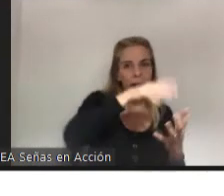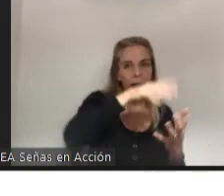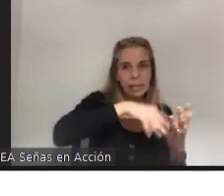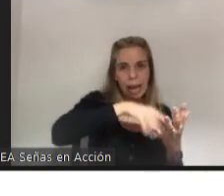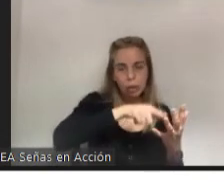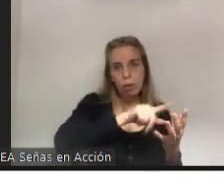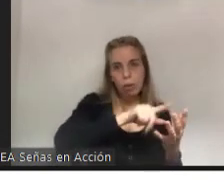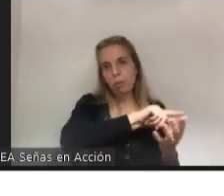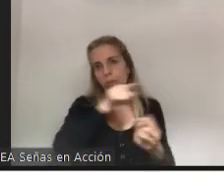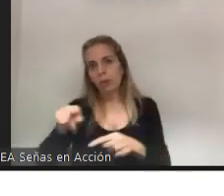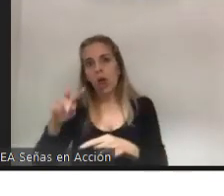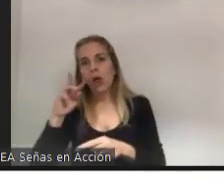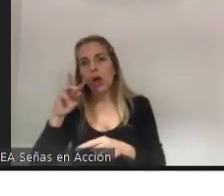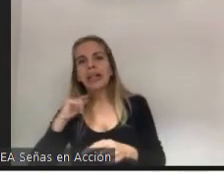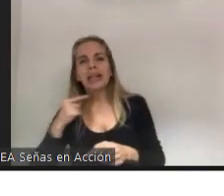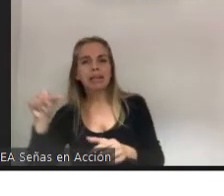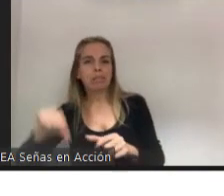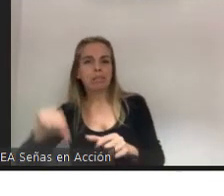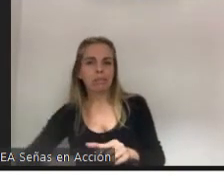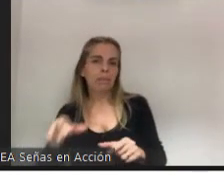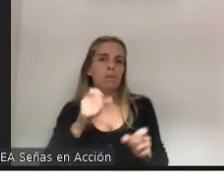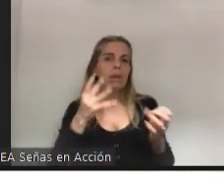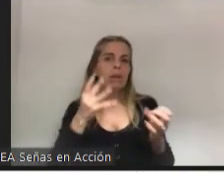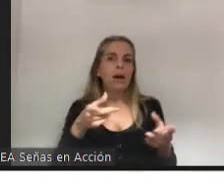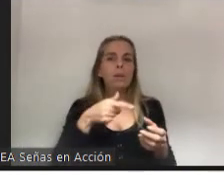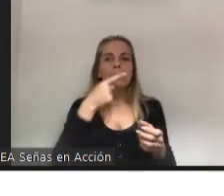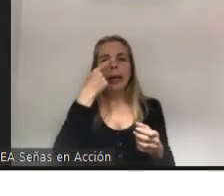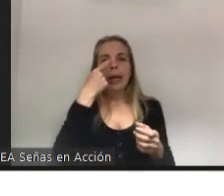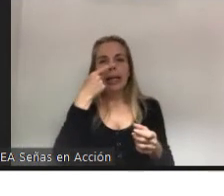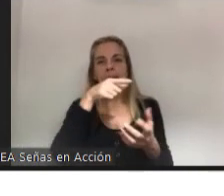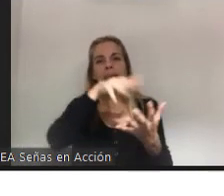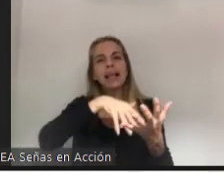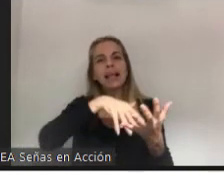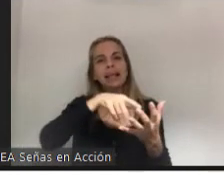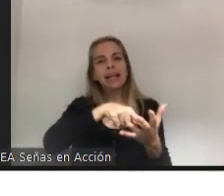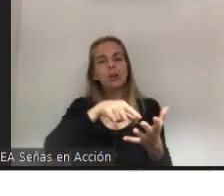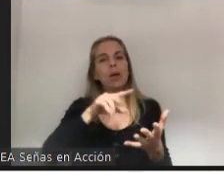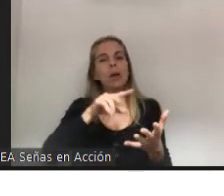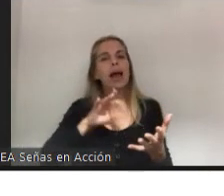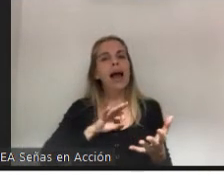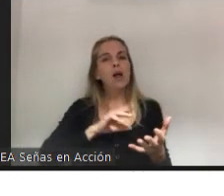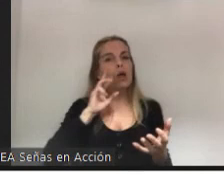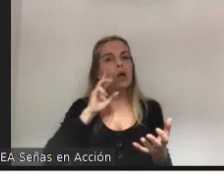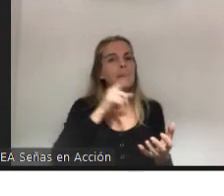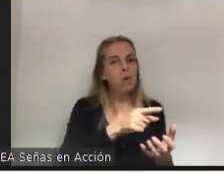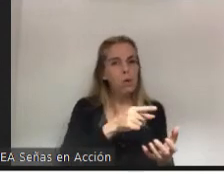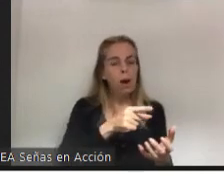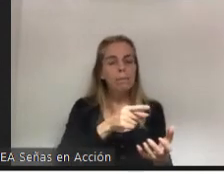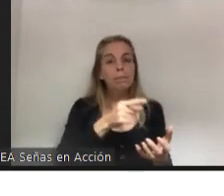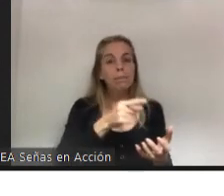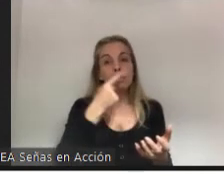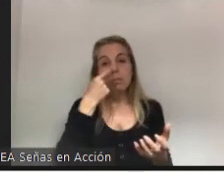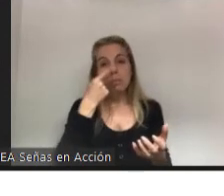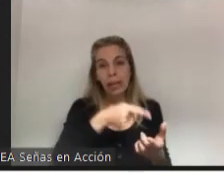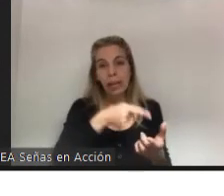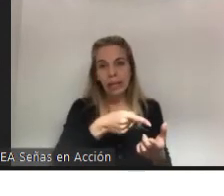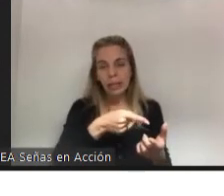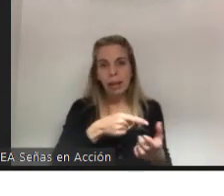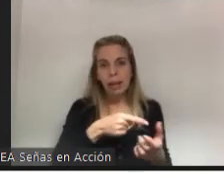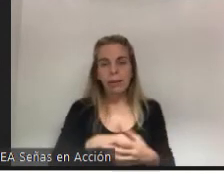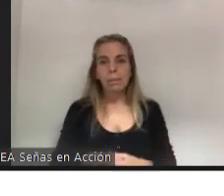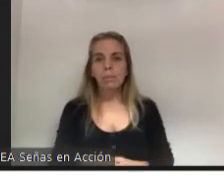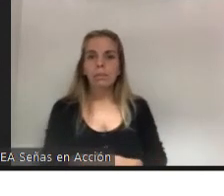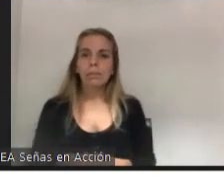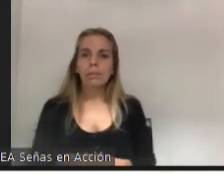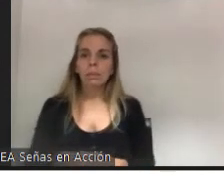text in 2001 continues to be a little bit more interesting because there was some sort of speculative factor, and maybe there